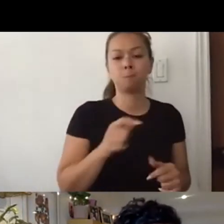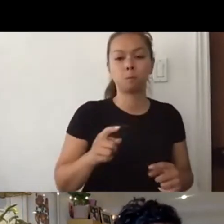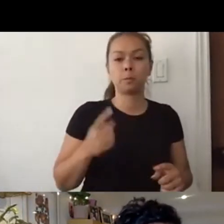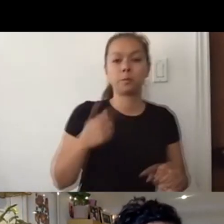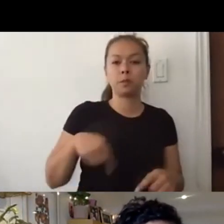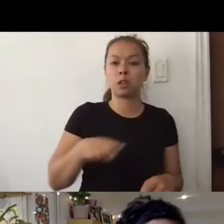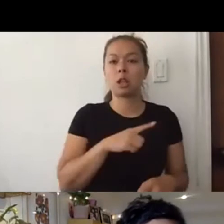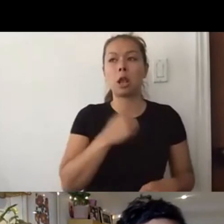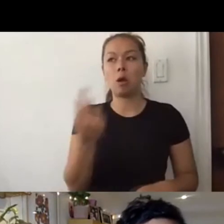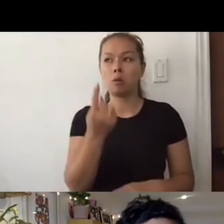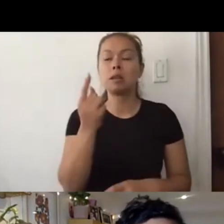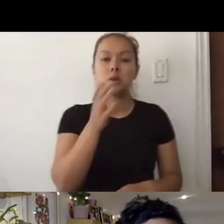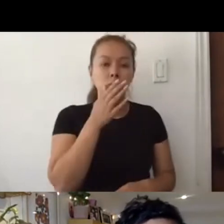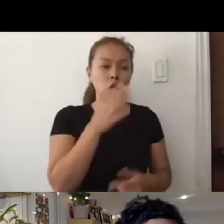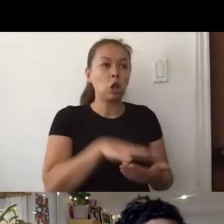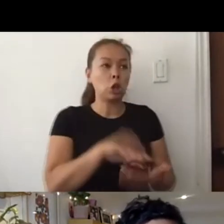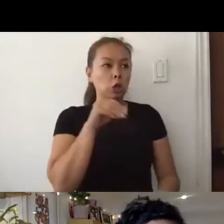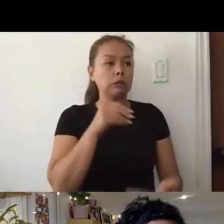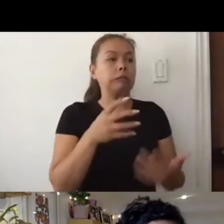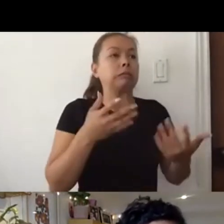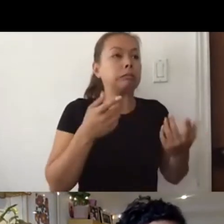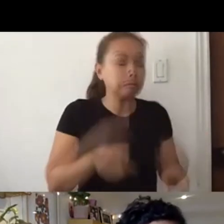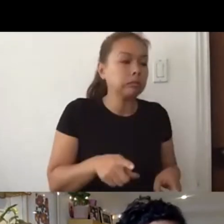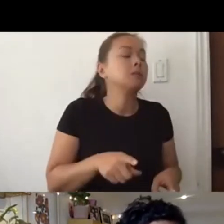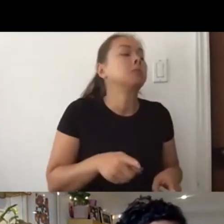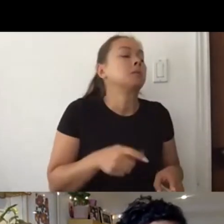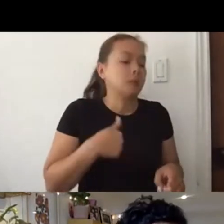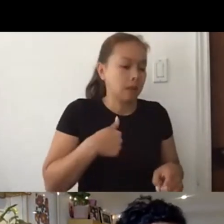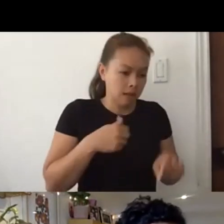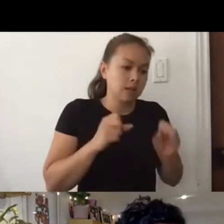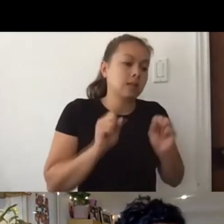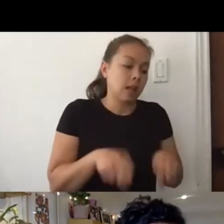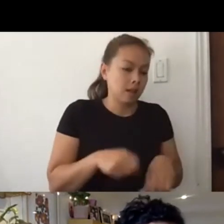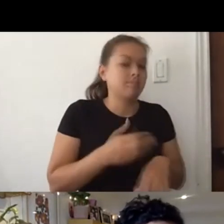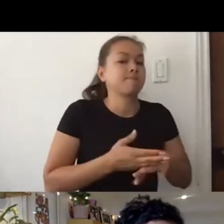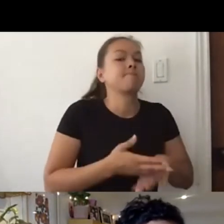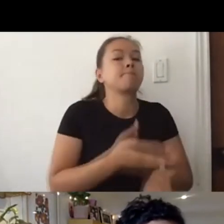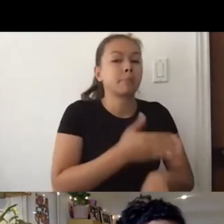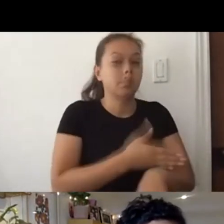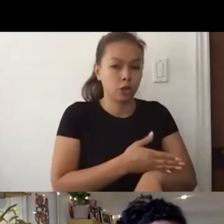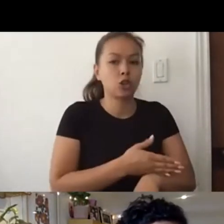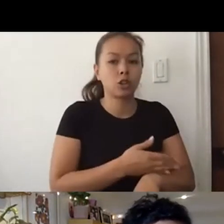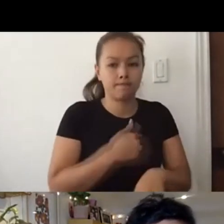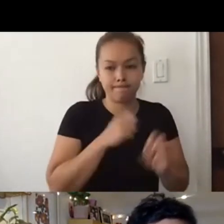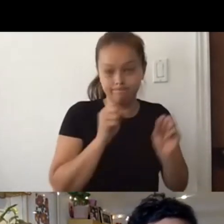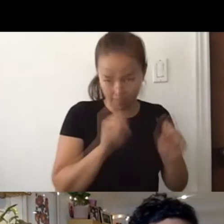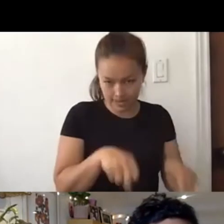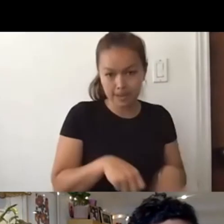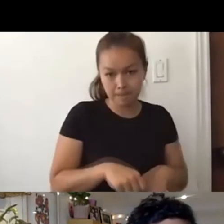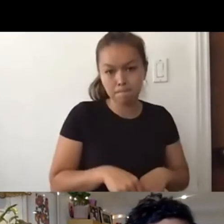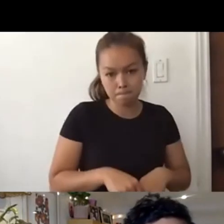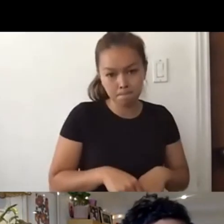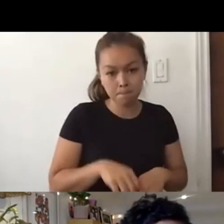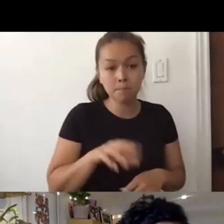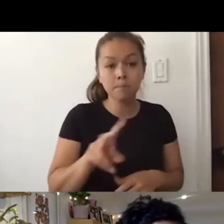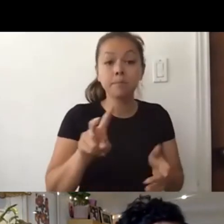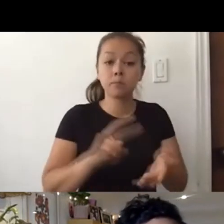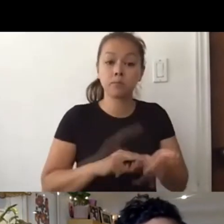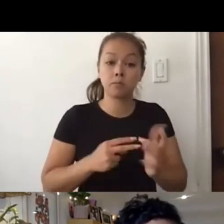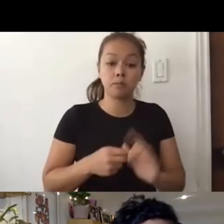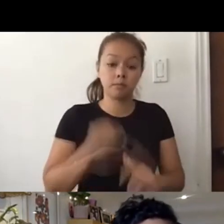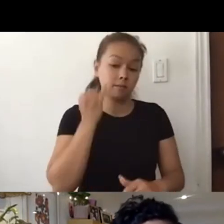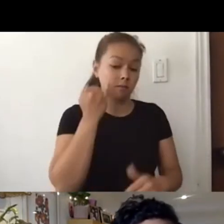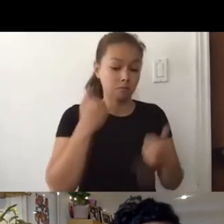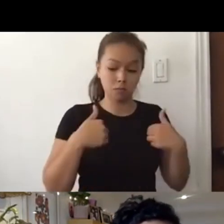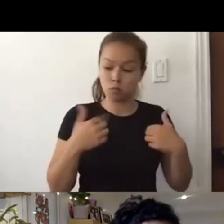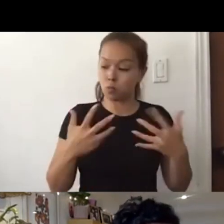I think that approach and kind of seeing where being a better community member also means being a better self, and being better self